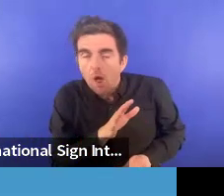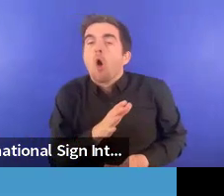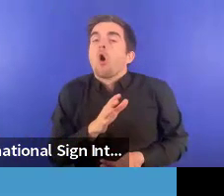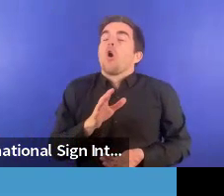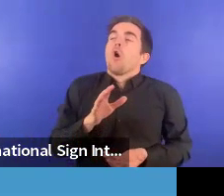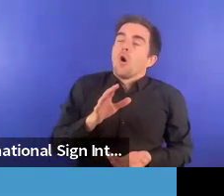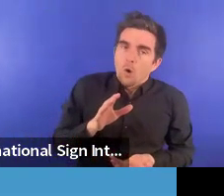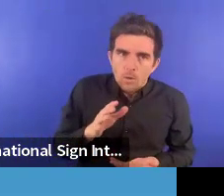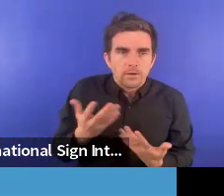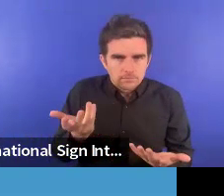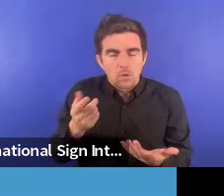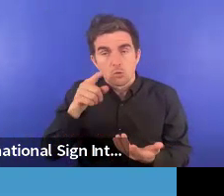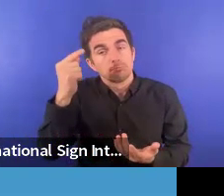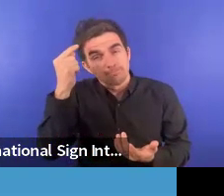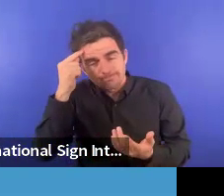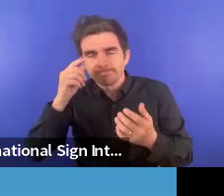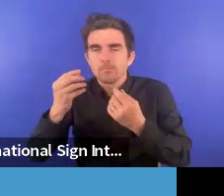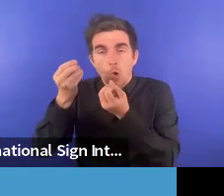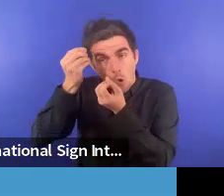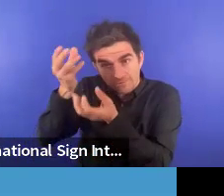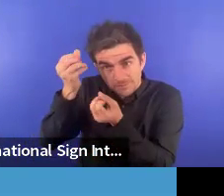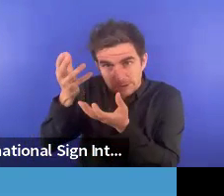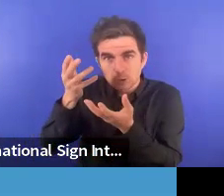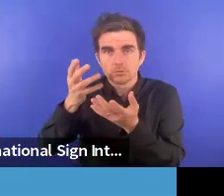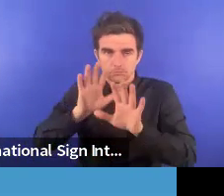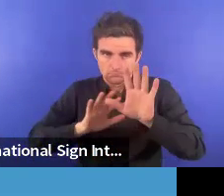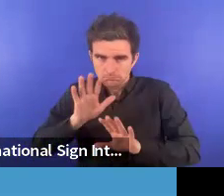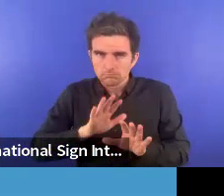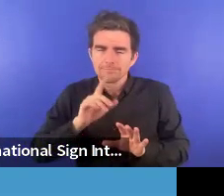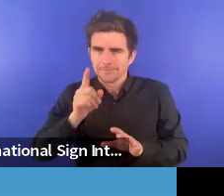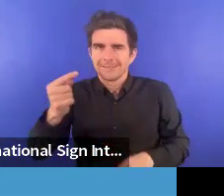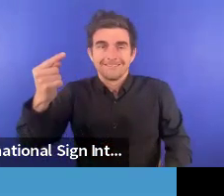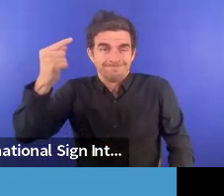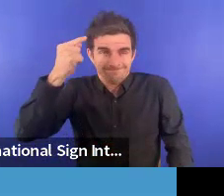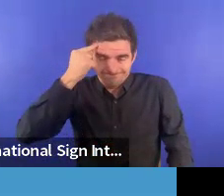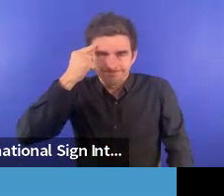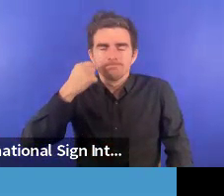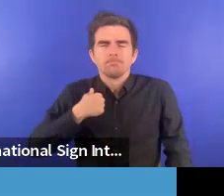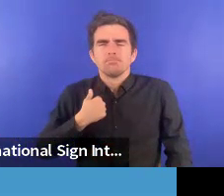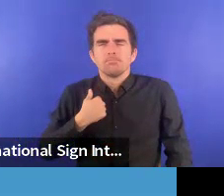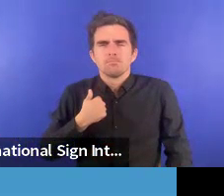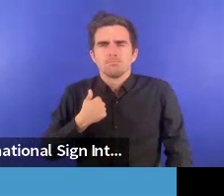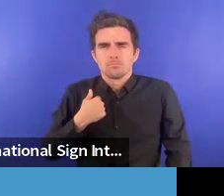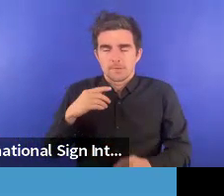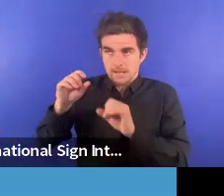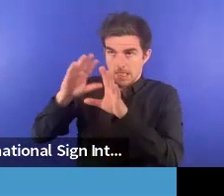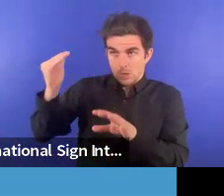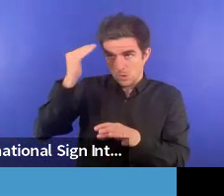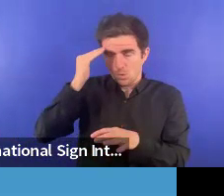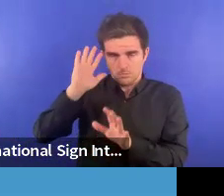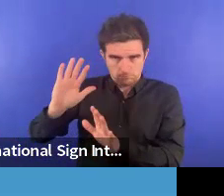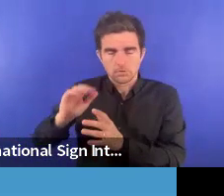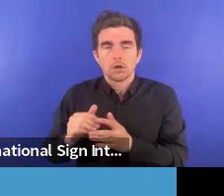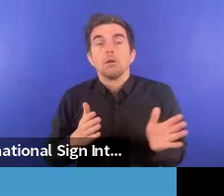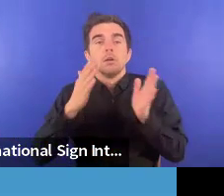The other thing I wanted to mention, when Wiswa talked about data is incredibly important. And